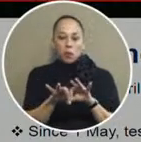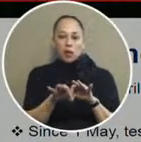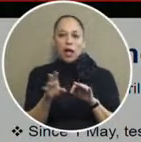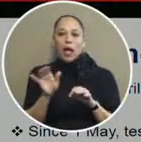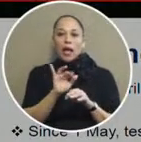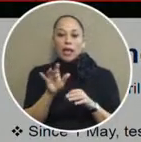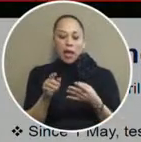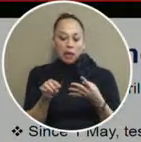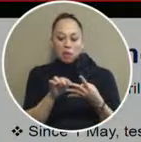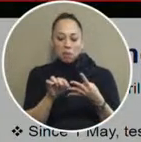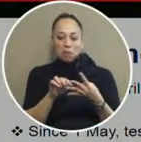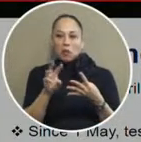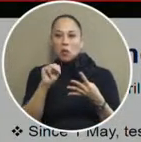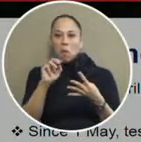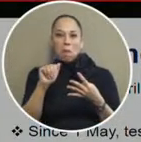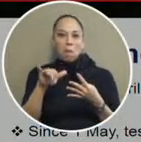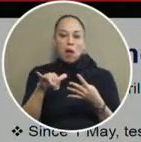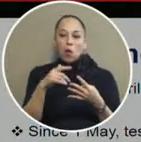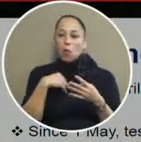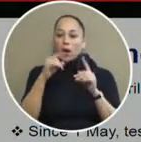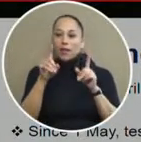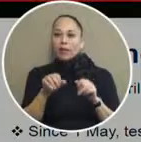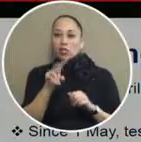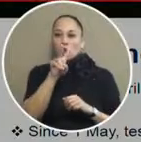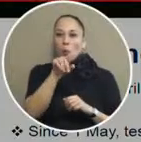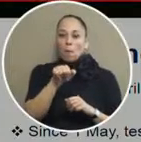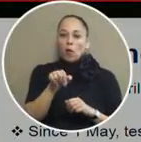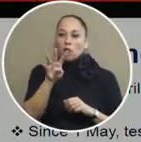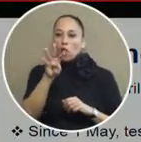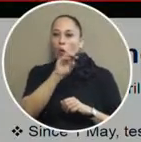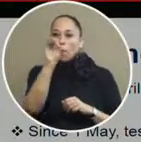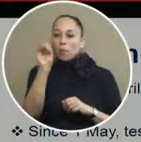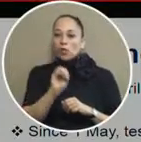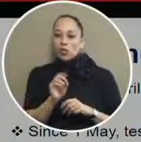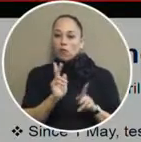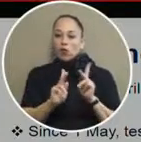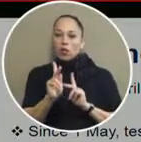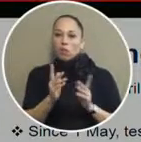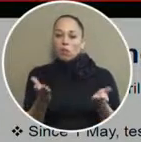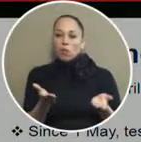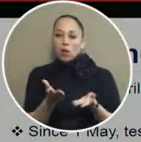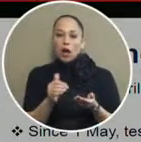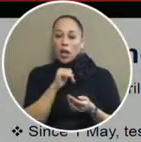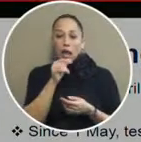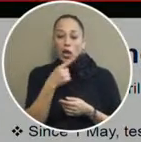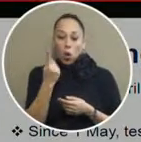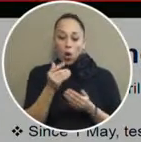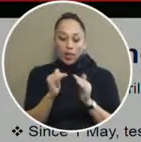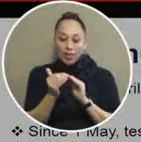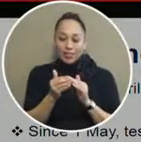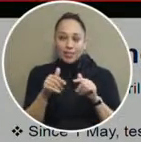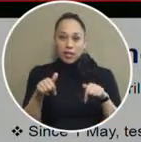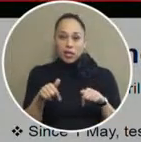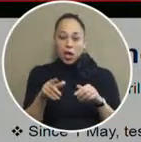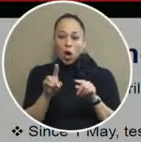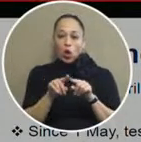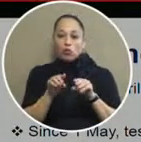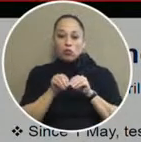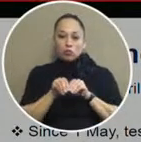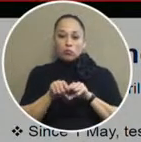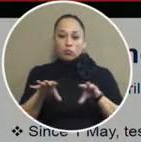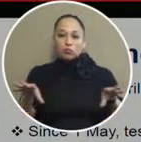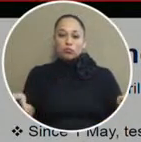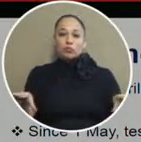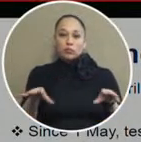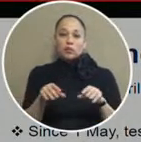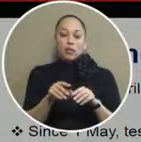of the middle of May, we had tested 2.4% of residents, and that's not just city residents, that's across the city and the